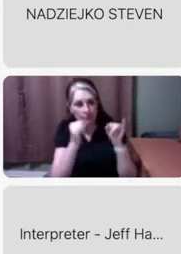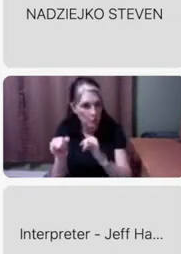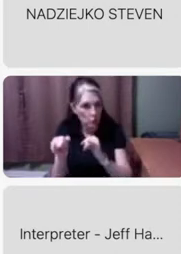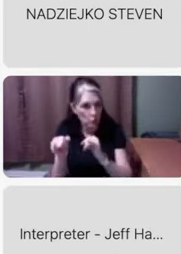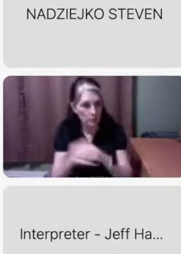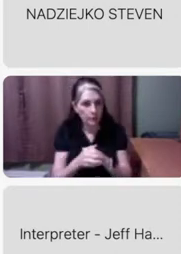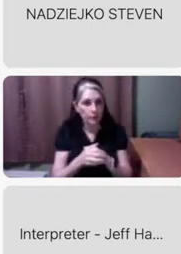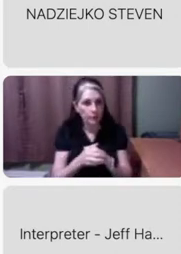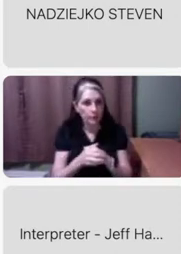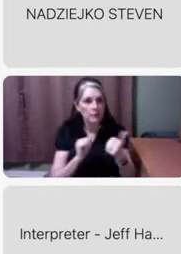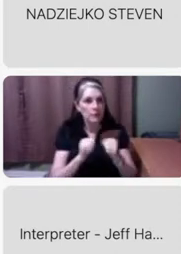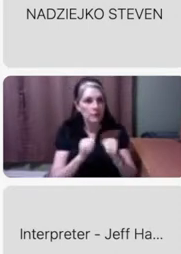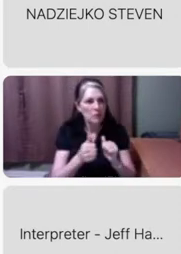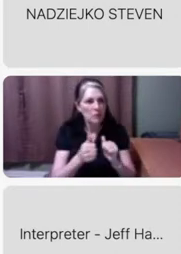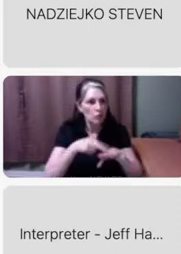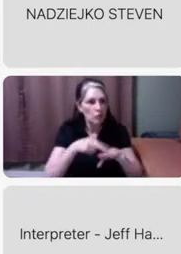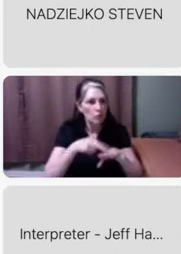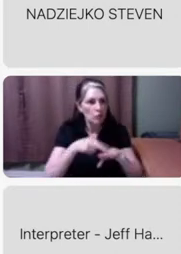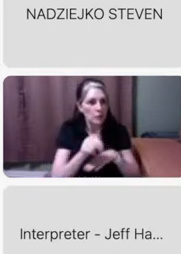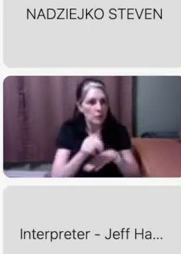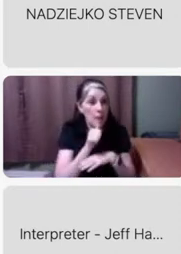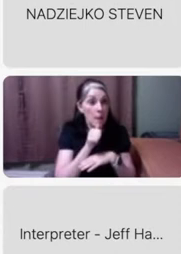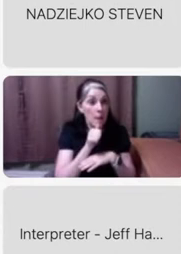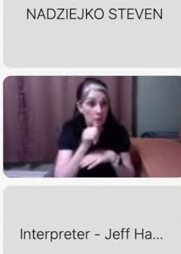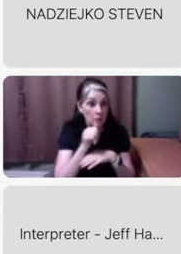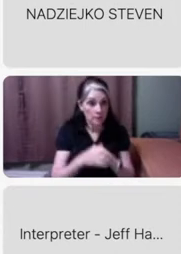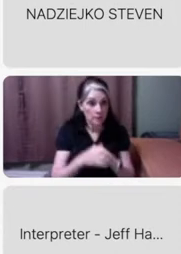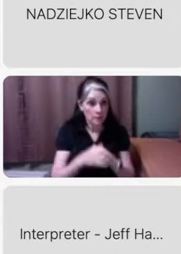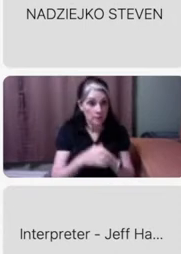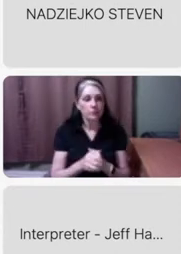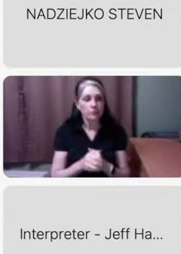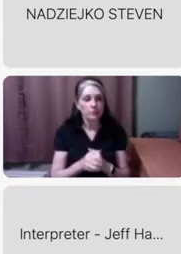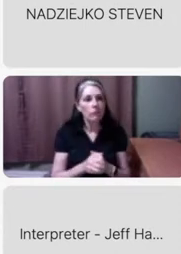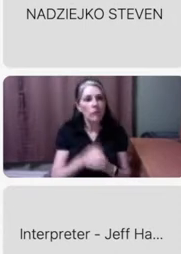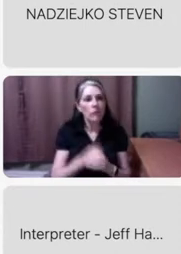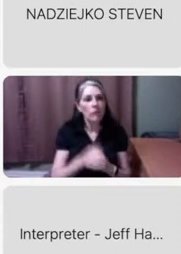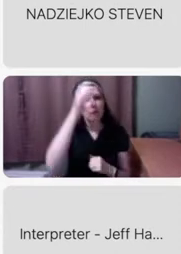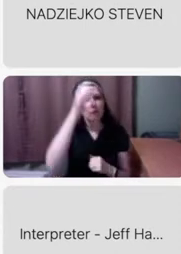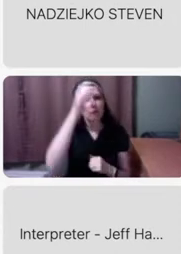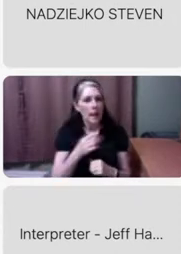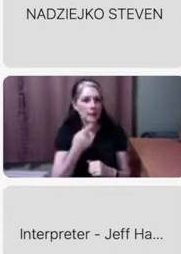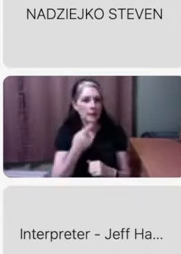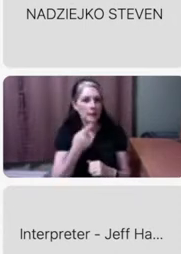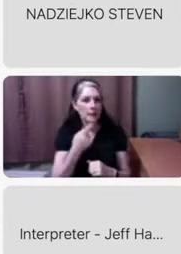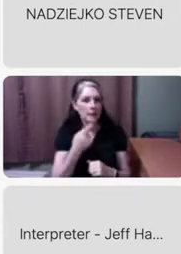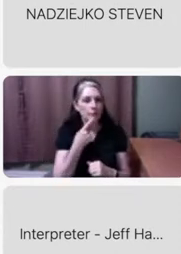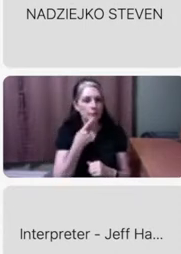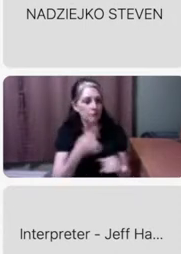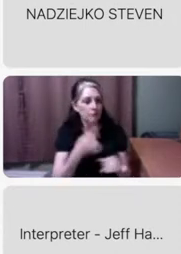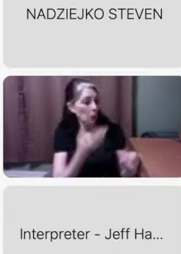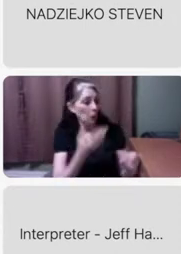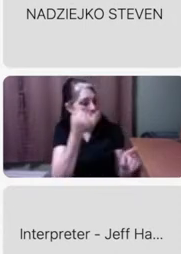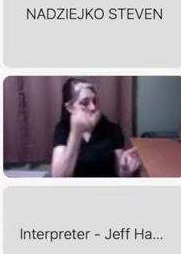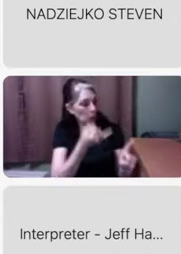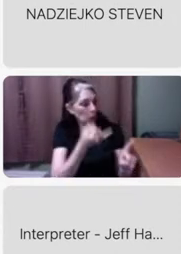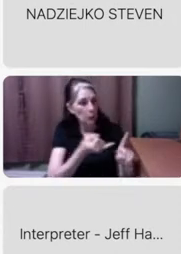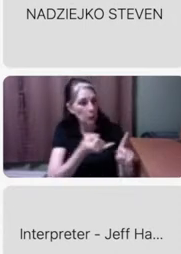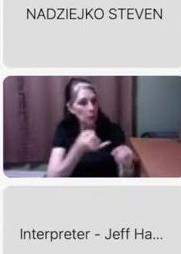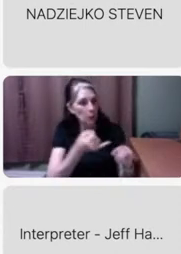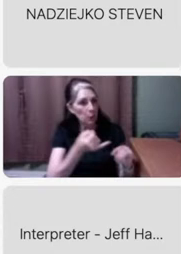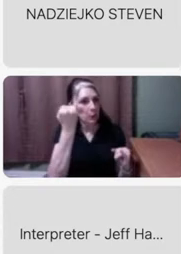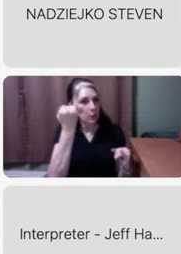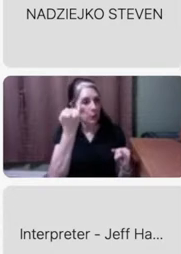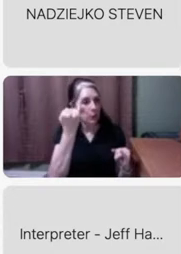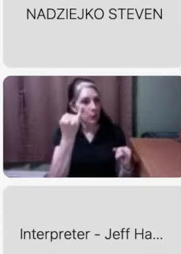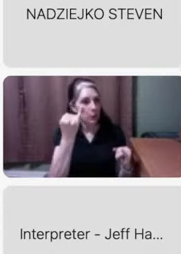but bear with me this guy said this guy is poor build he's skinny he lacks great physical stature and strength